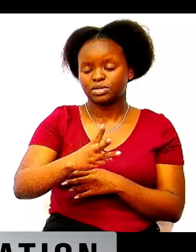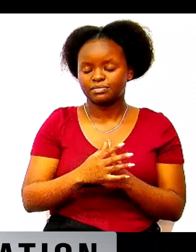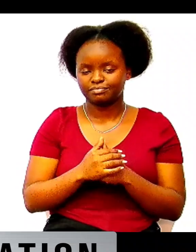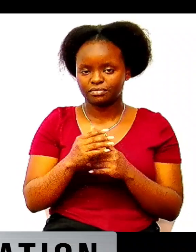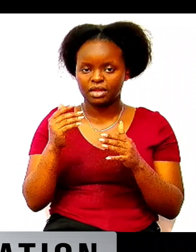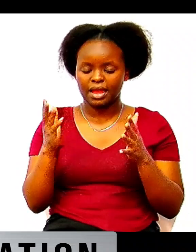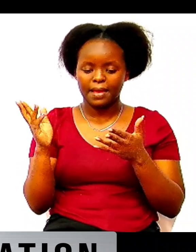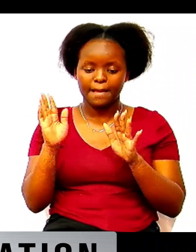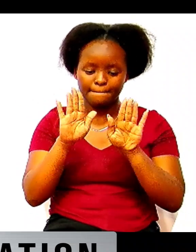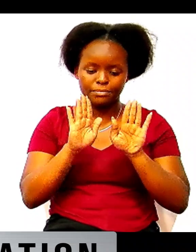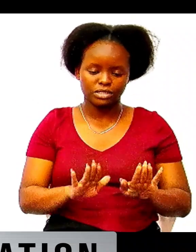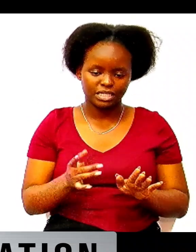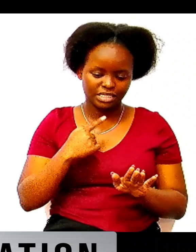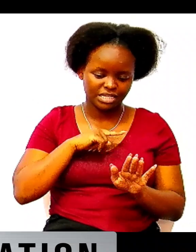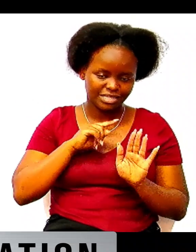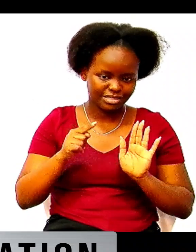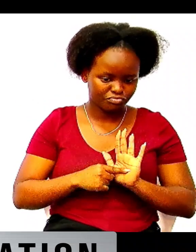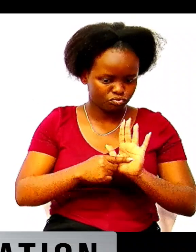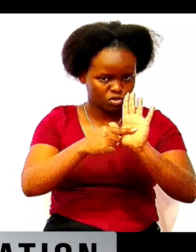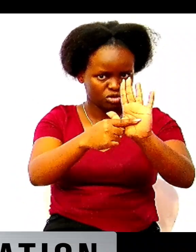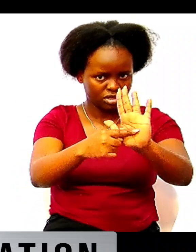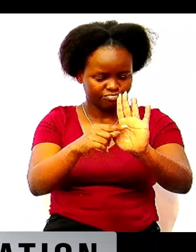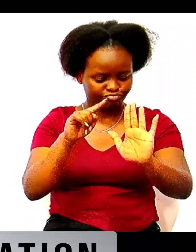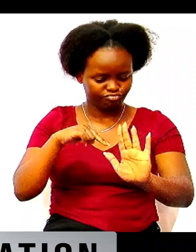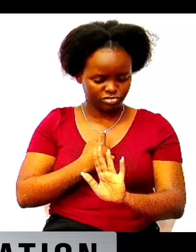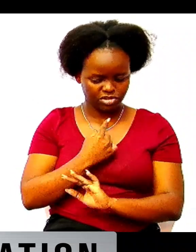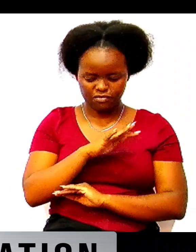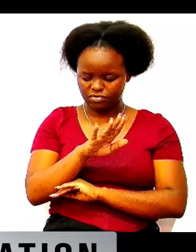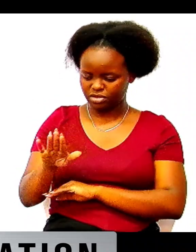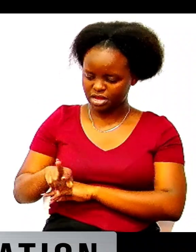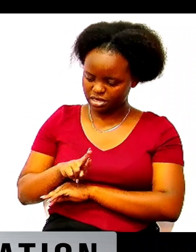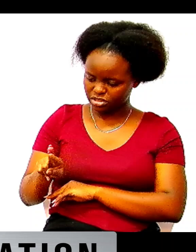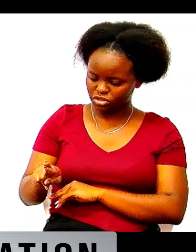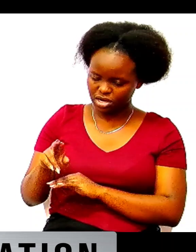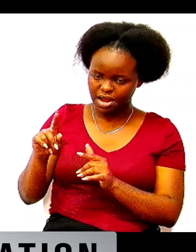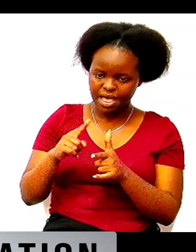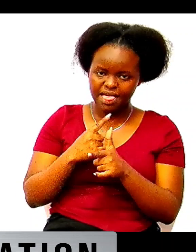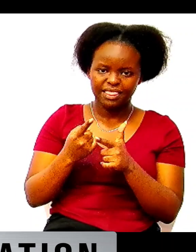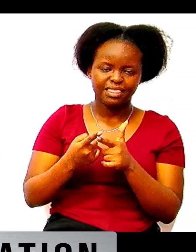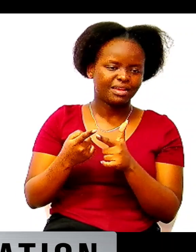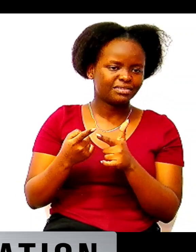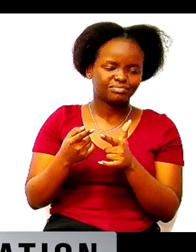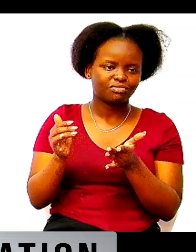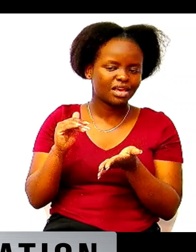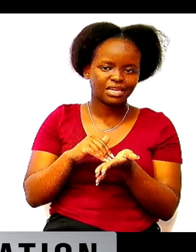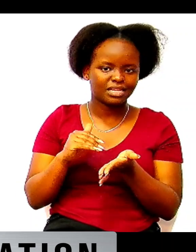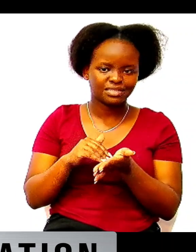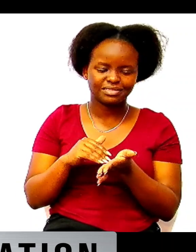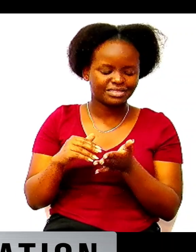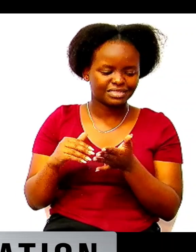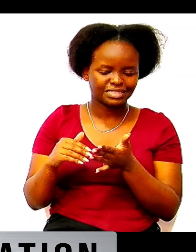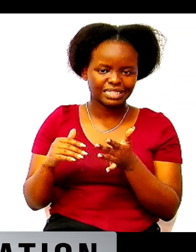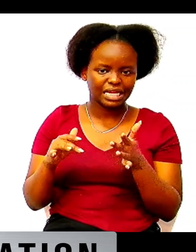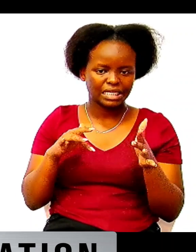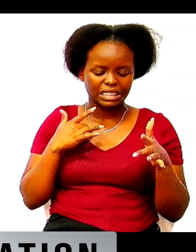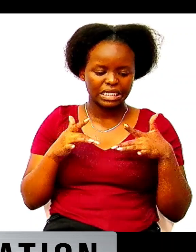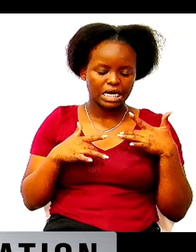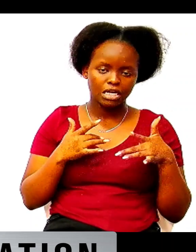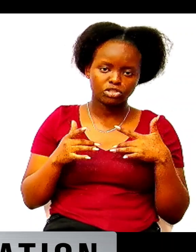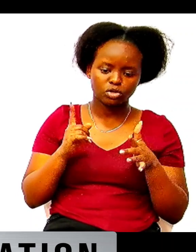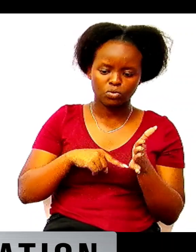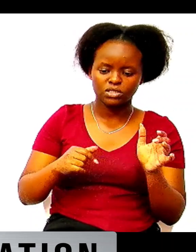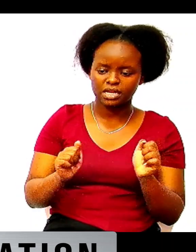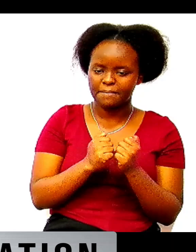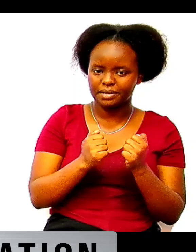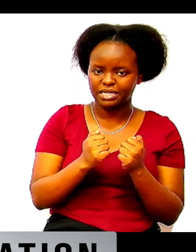projecting ourselves to the region. But then again, Jonah, it's a reaction to what has been happening. You remember the case of